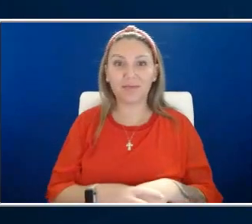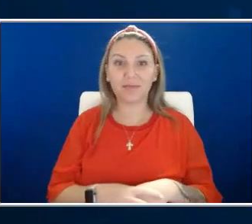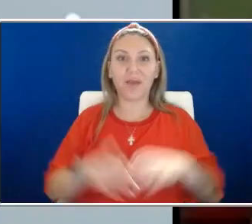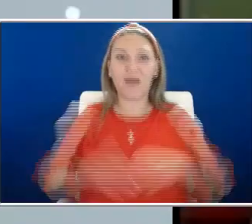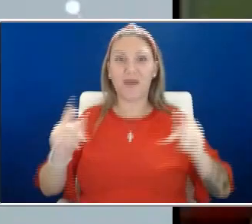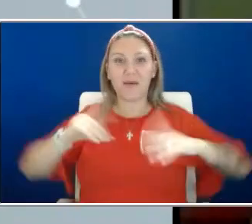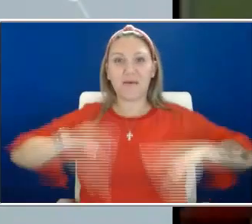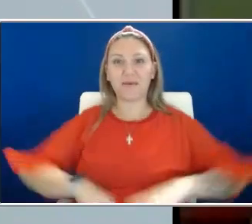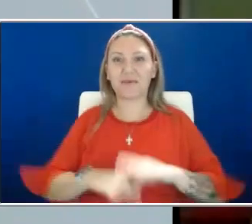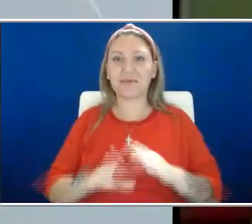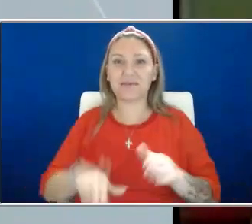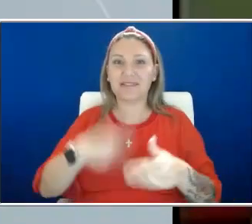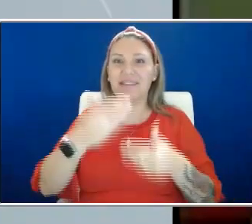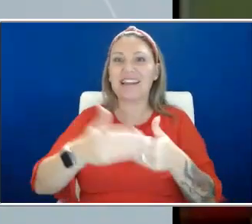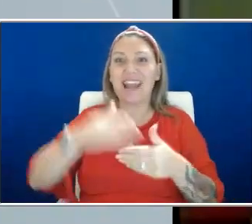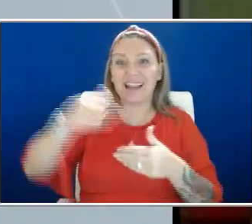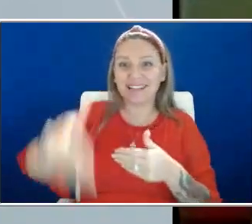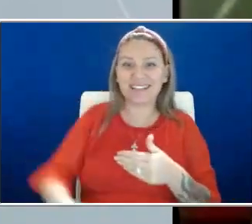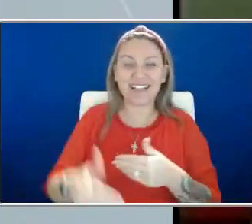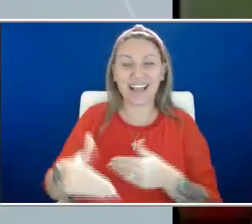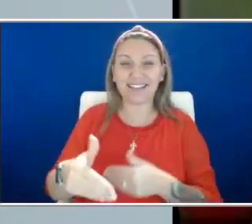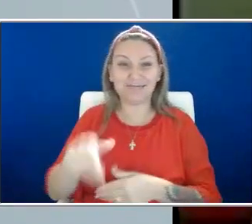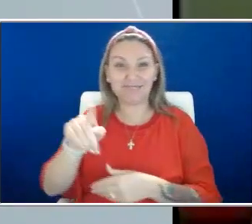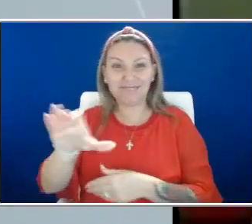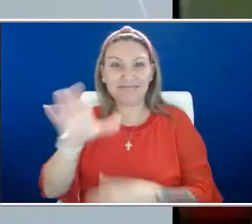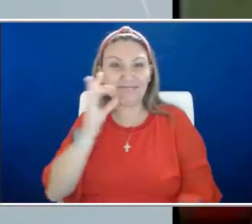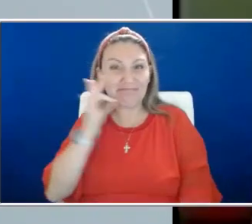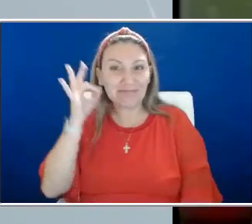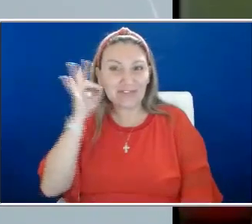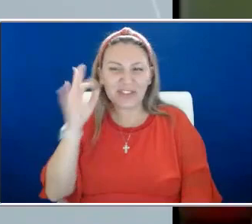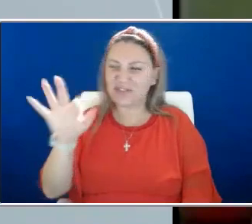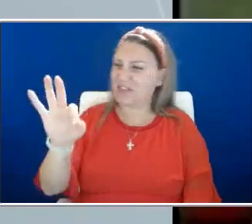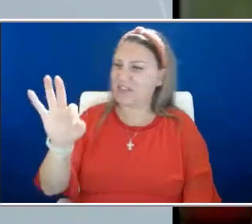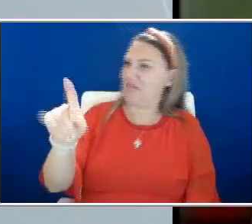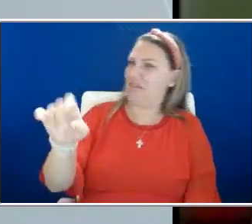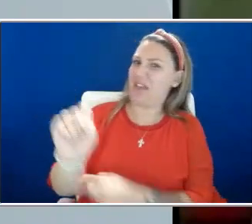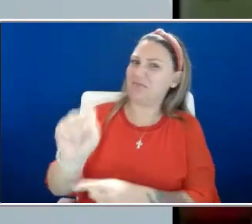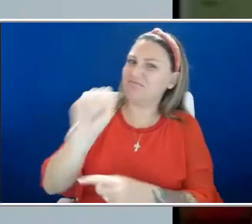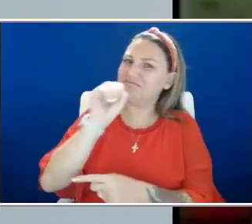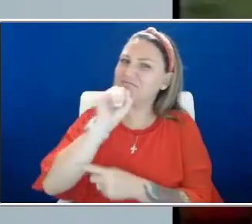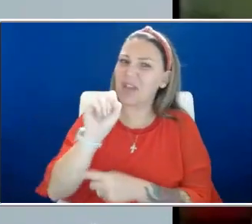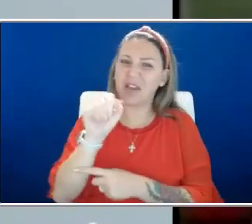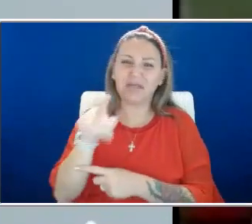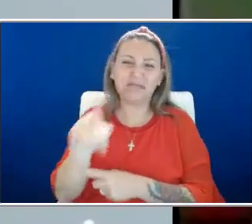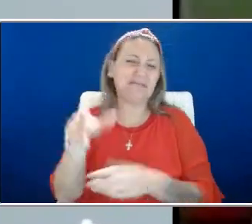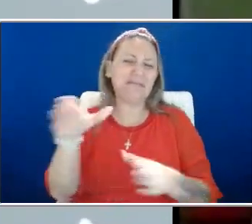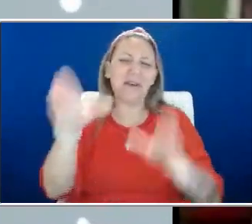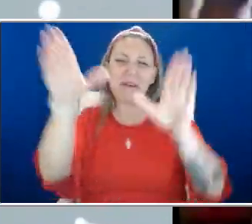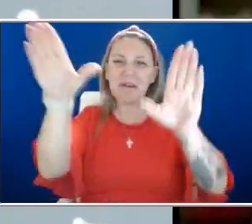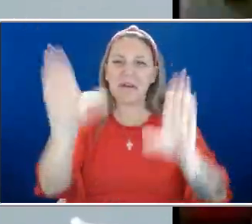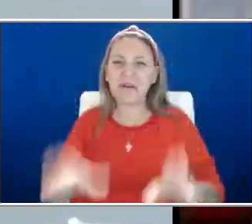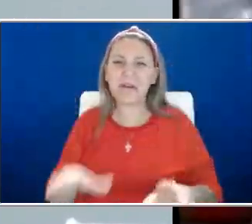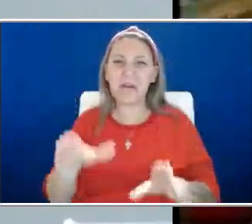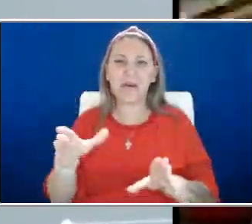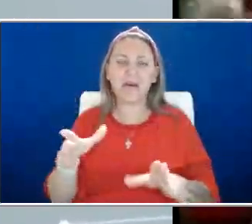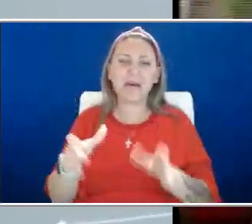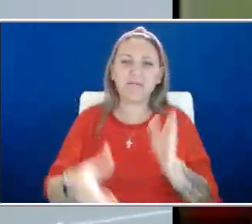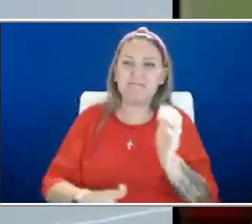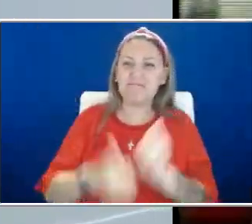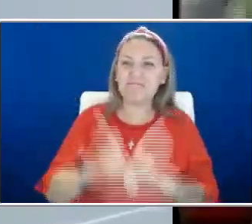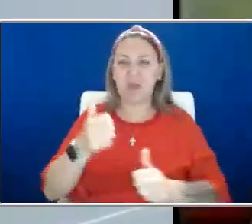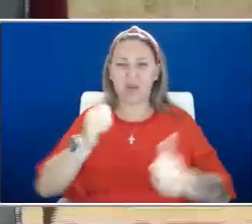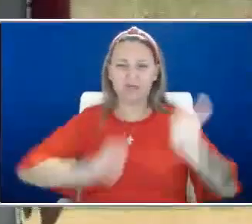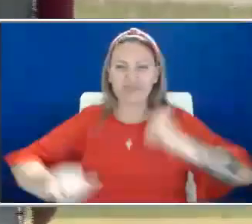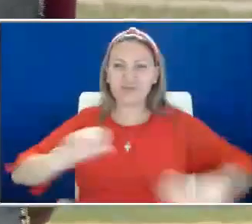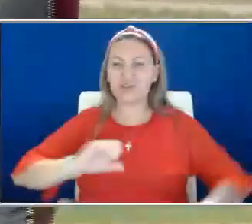to our next guest. He is one of the Chiefs fans. We love him. We just love him. He's such a great guy. One of the most aggressive defensive players in history. Sean Barber joined